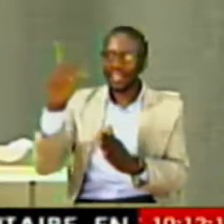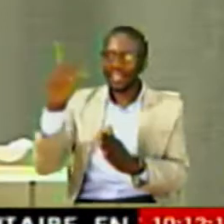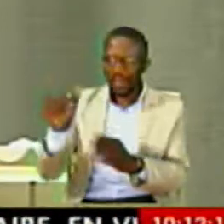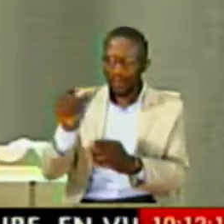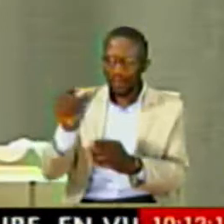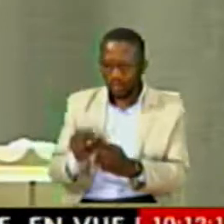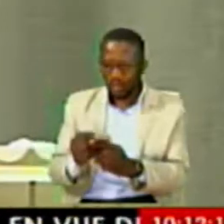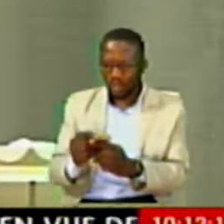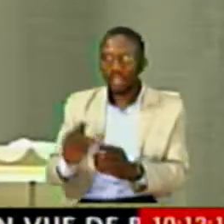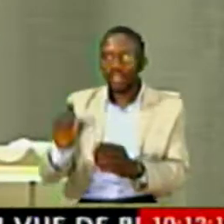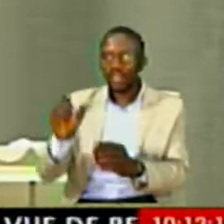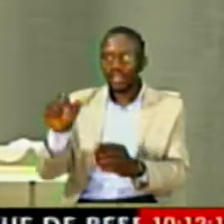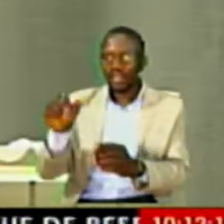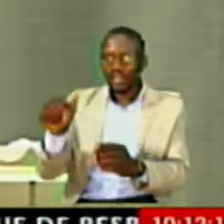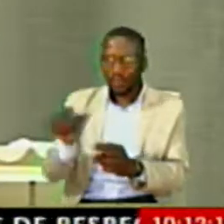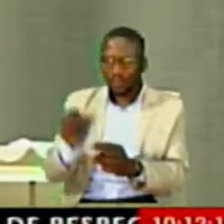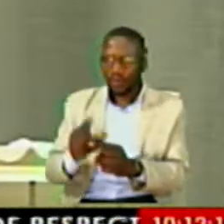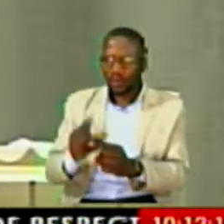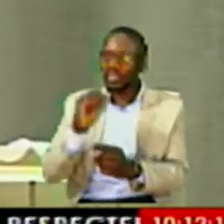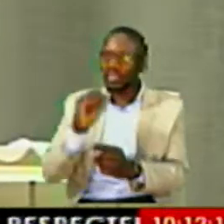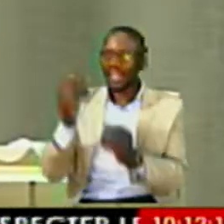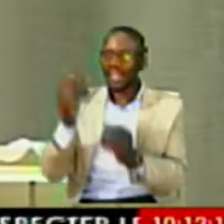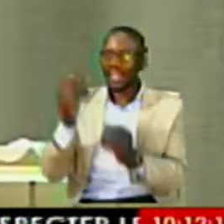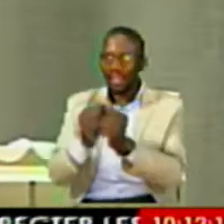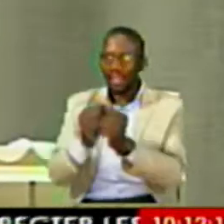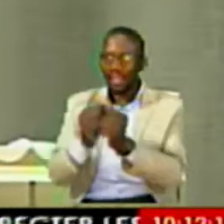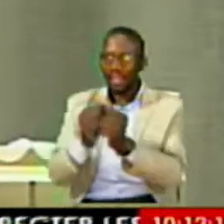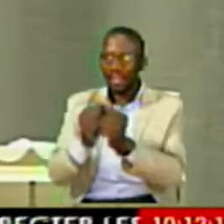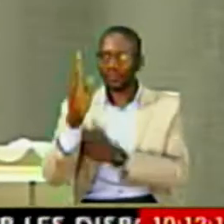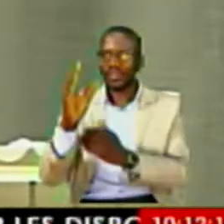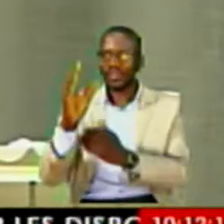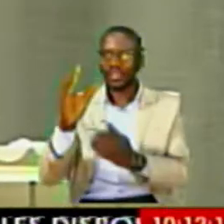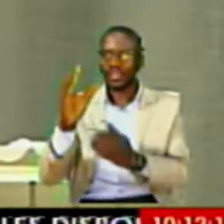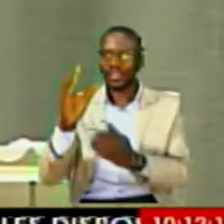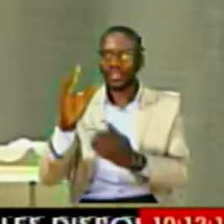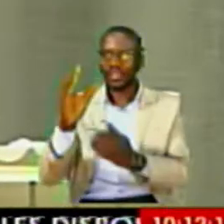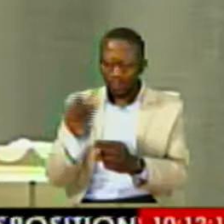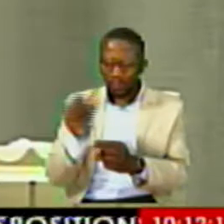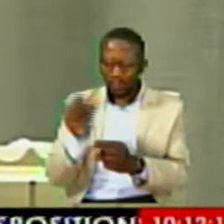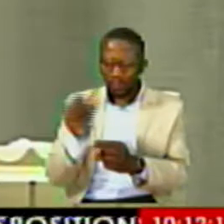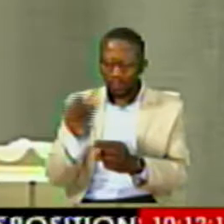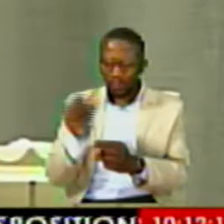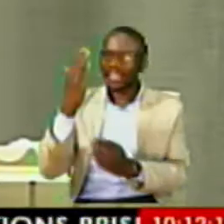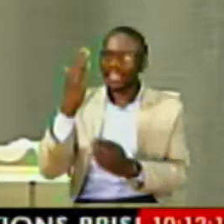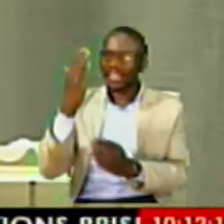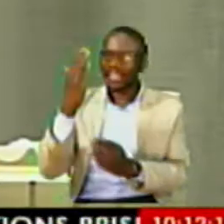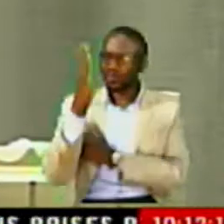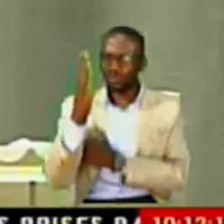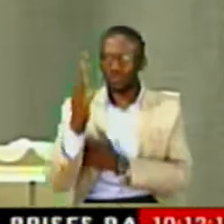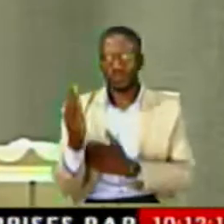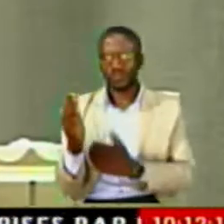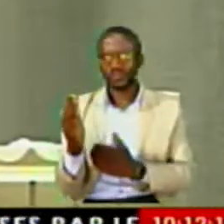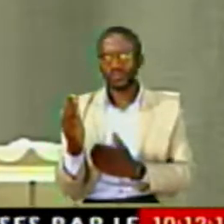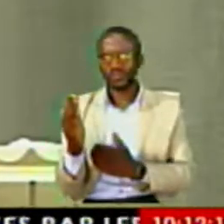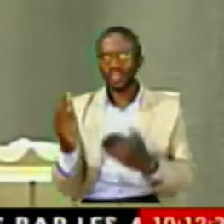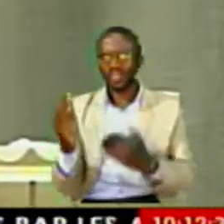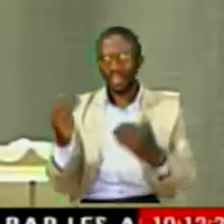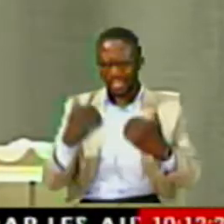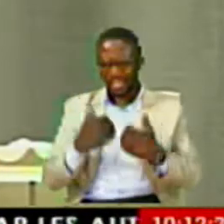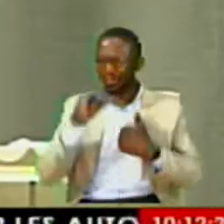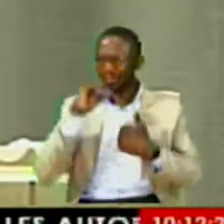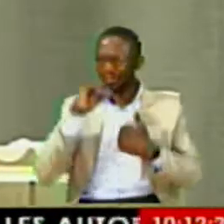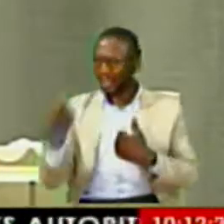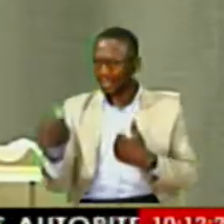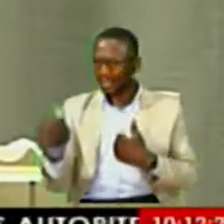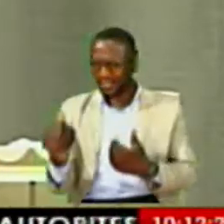parole était avec Dieu. And the word was with God. La parole était Dieu. And the word was God. Il n'y avait pas deux dieux au commencement.